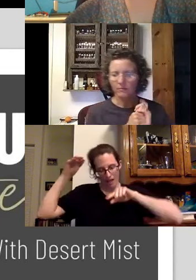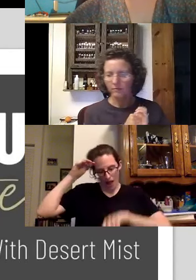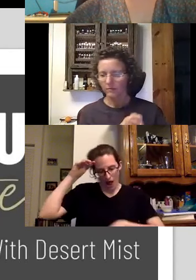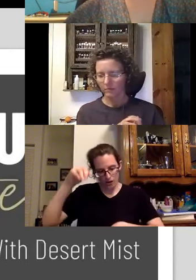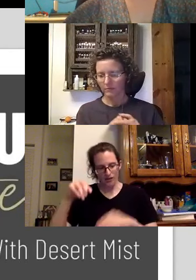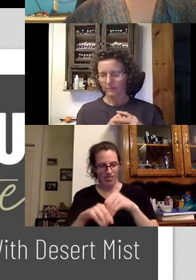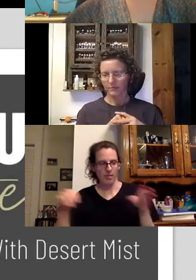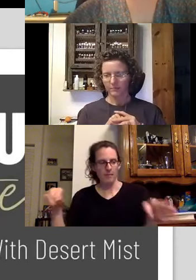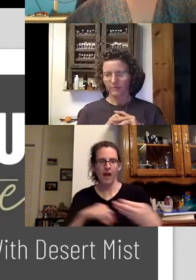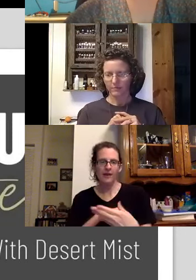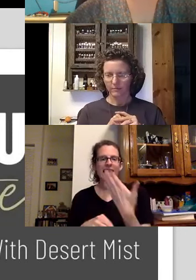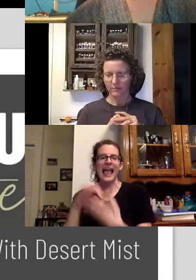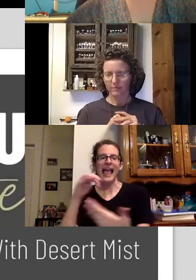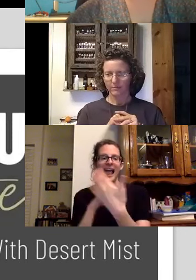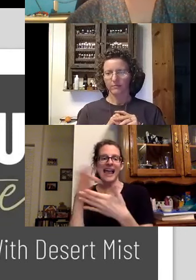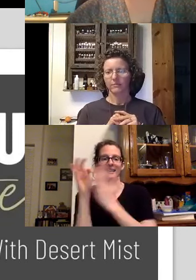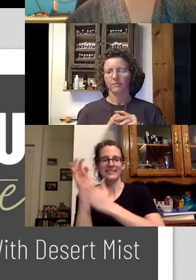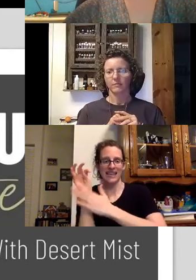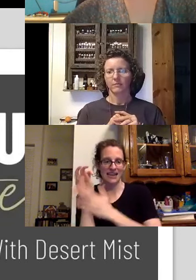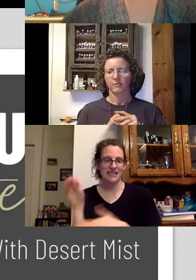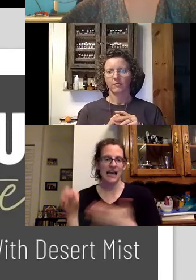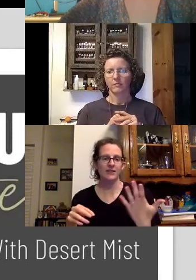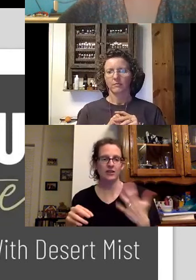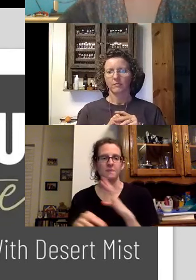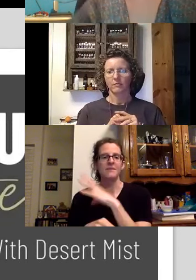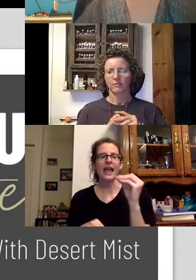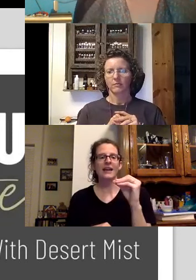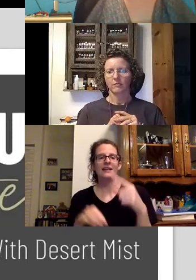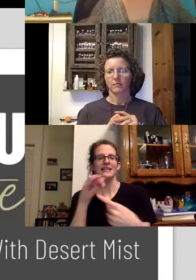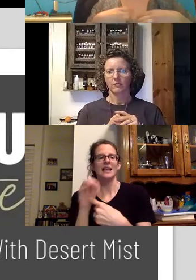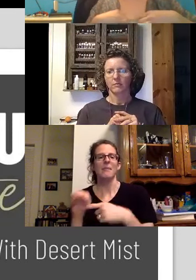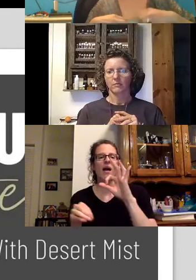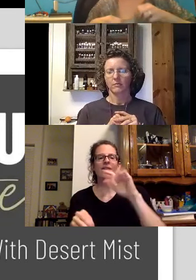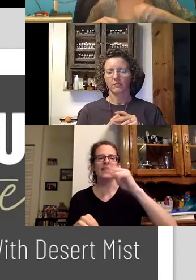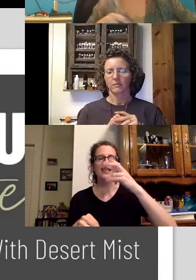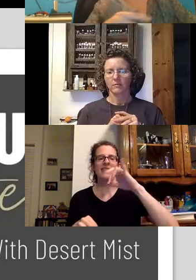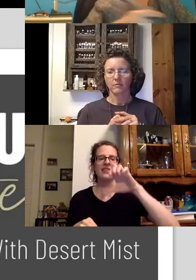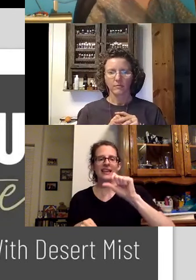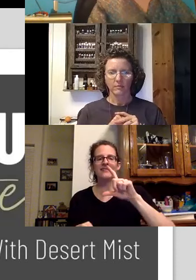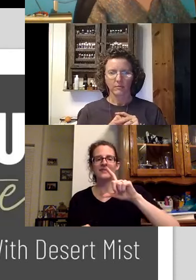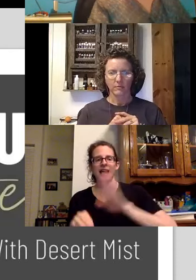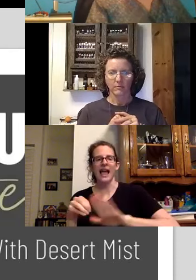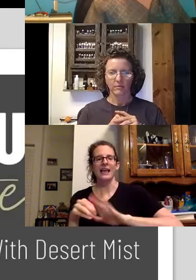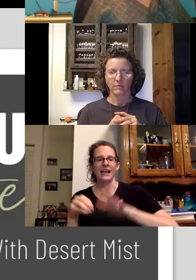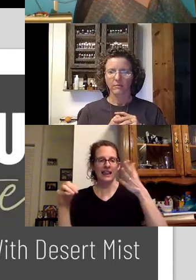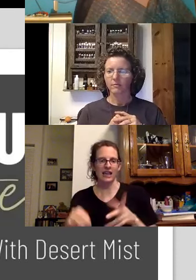a hand sanitizer, and a sample of the Thieves Household